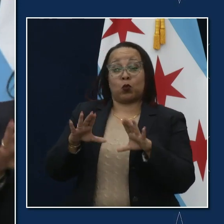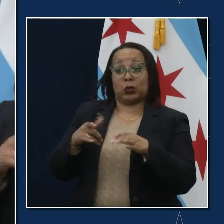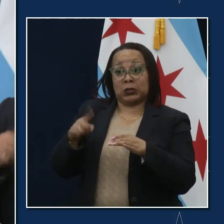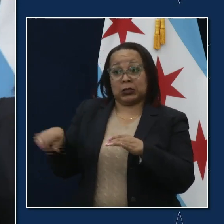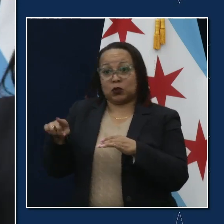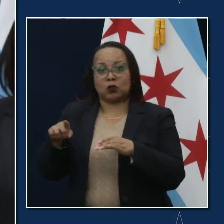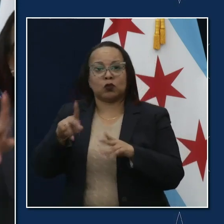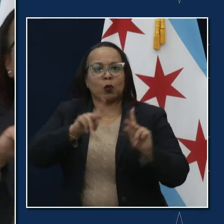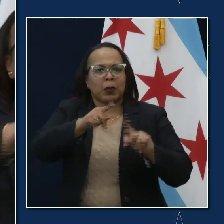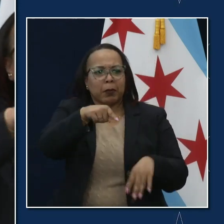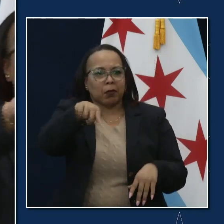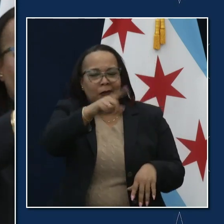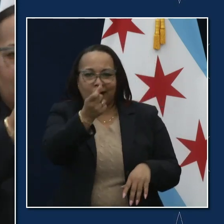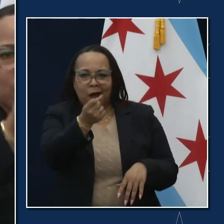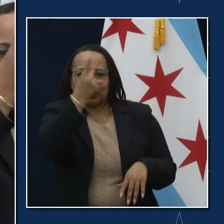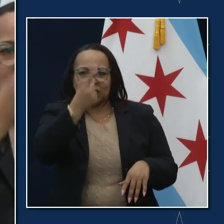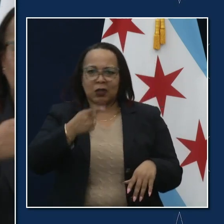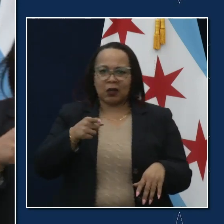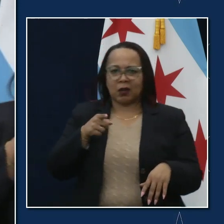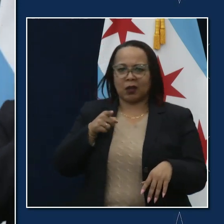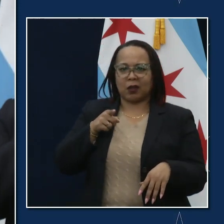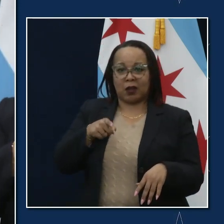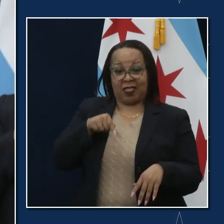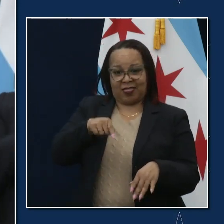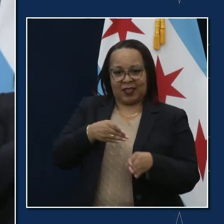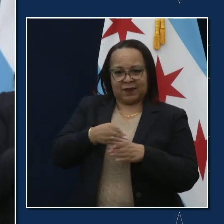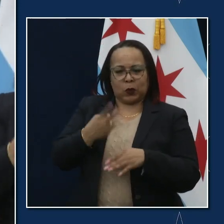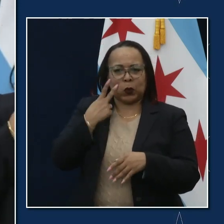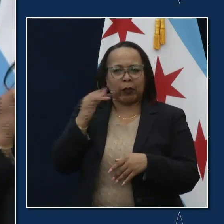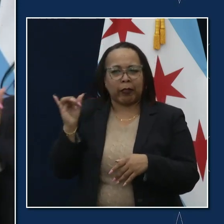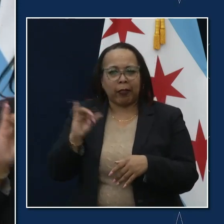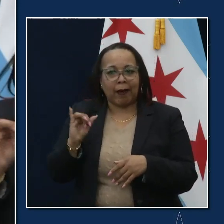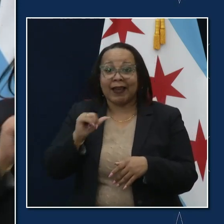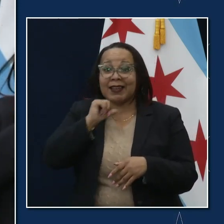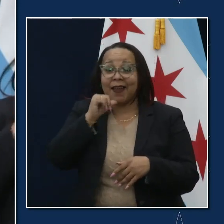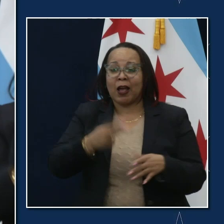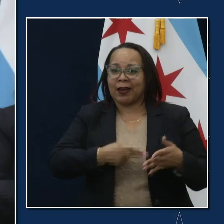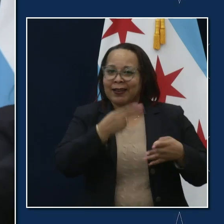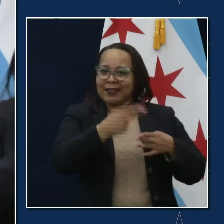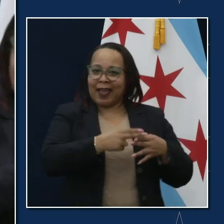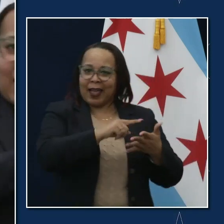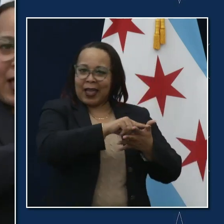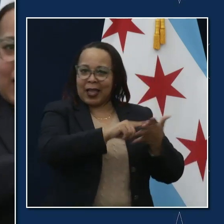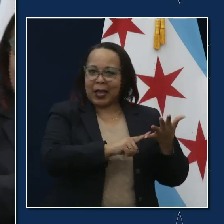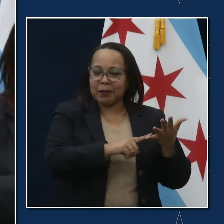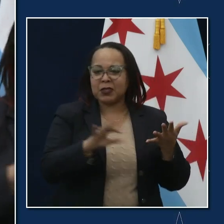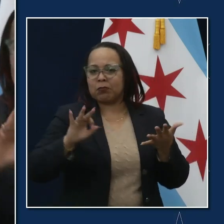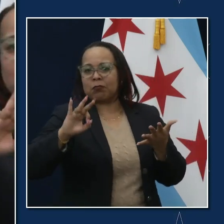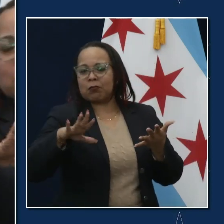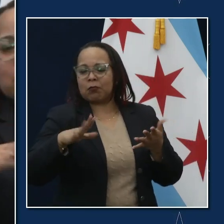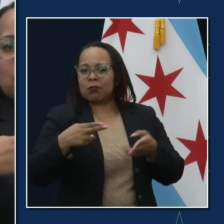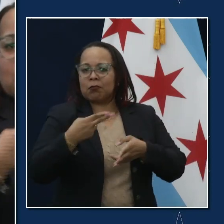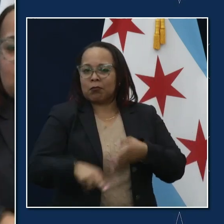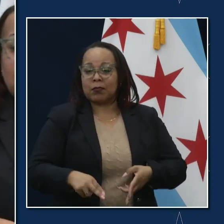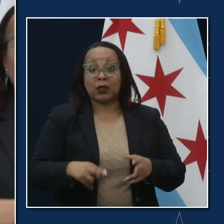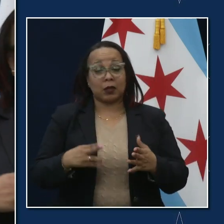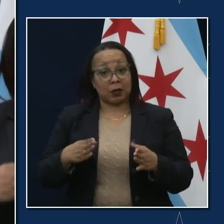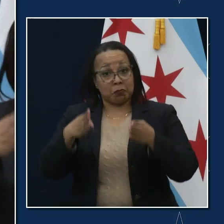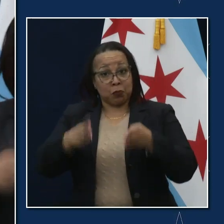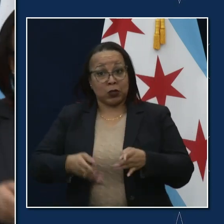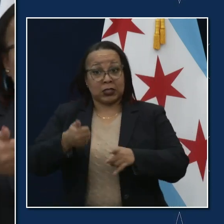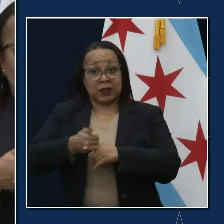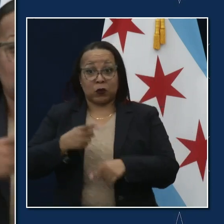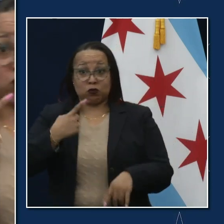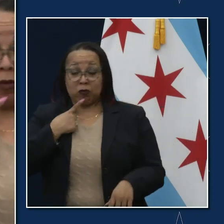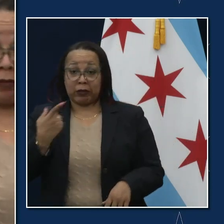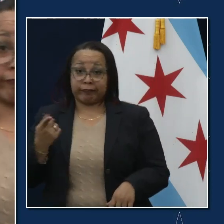have an understanding of what the field actually is like, and not just names and not just sound bites. Somebody who puts